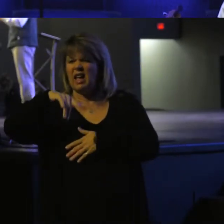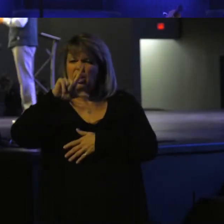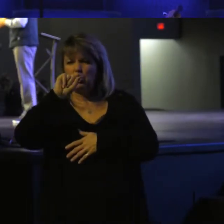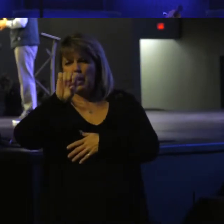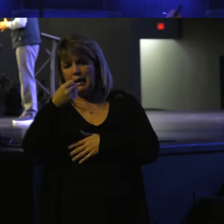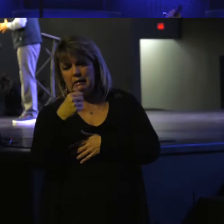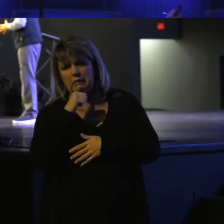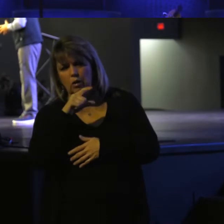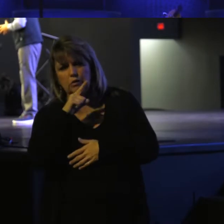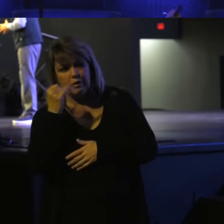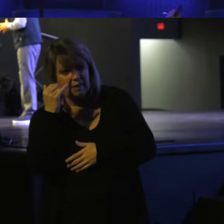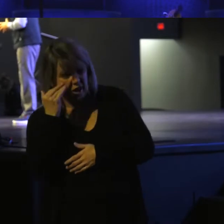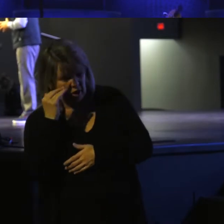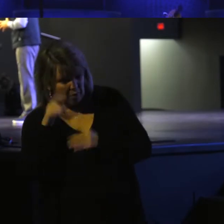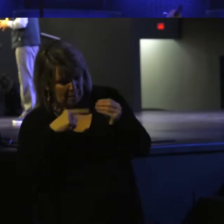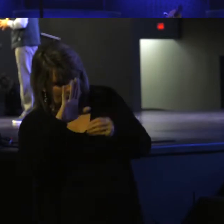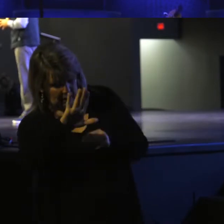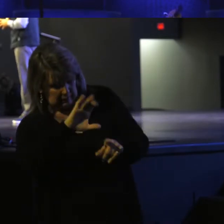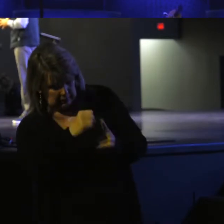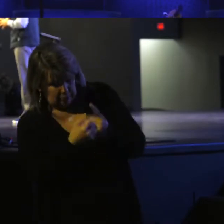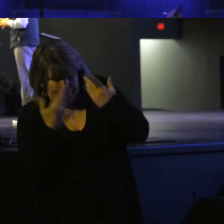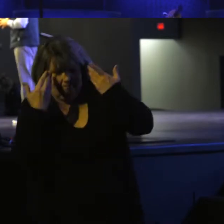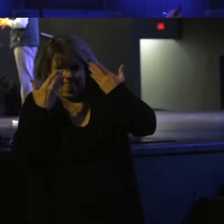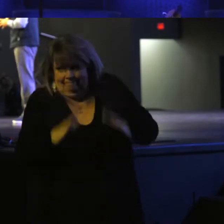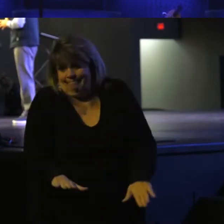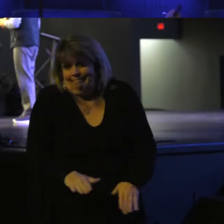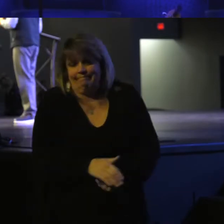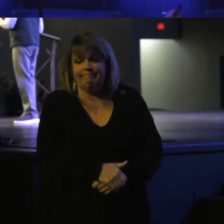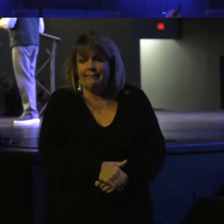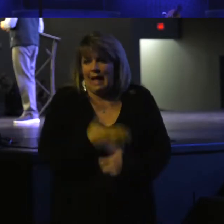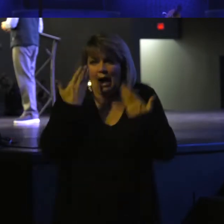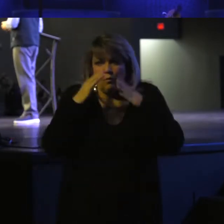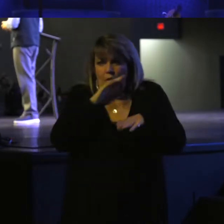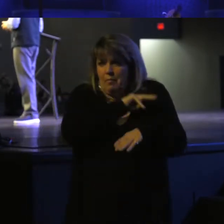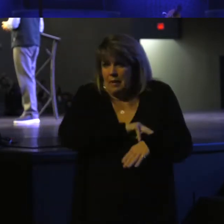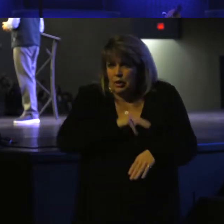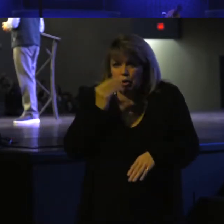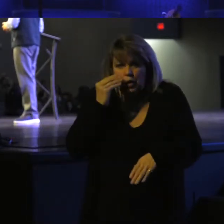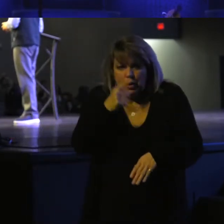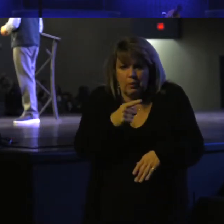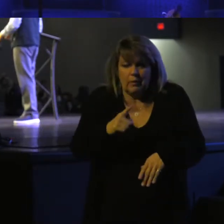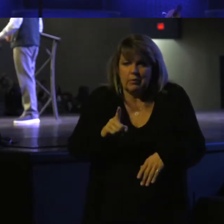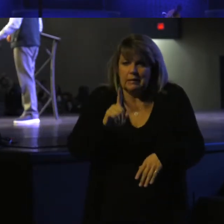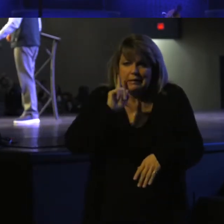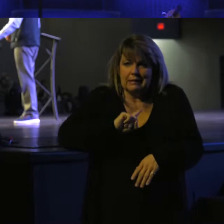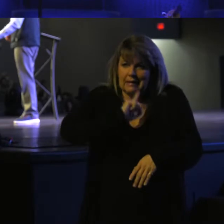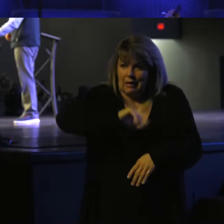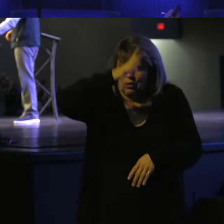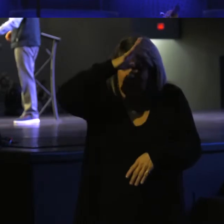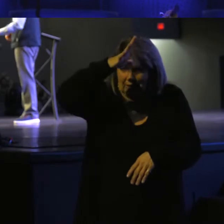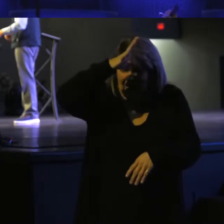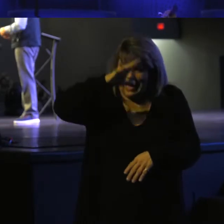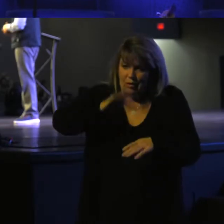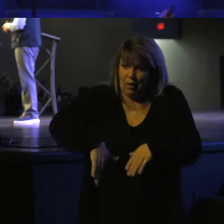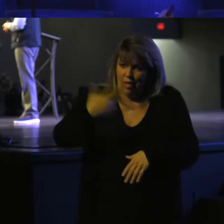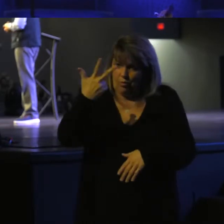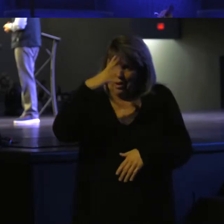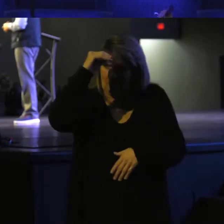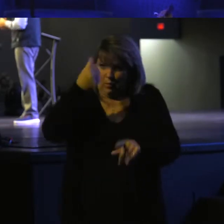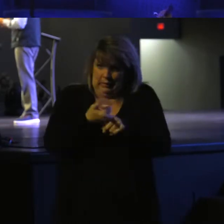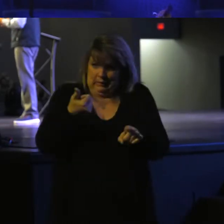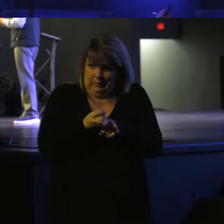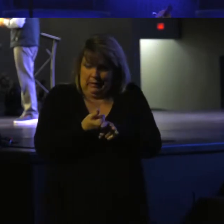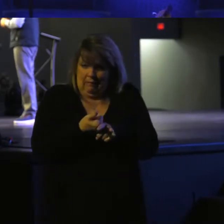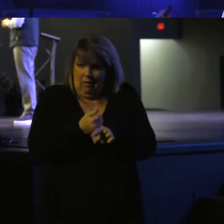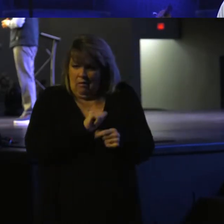I don't know if they knew about his circumstances. I don't know if they knew that he was a single dad raising three little boys on his own,